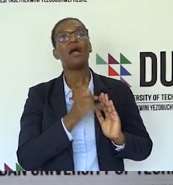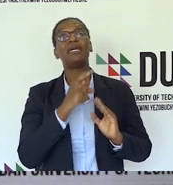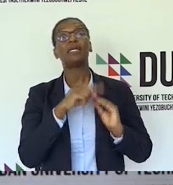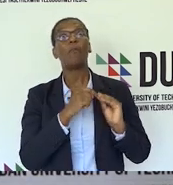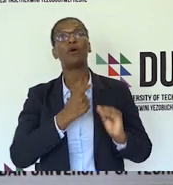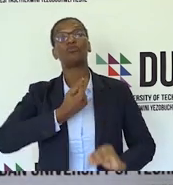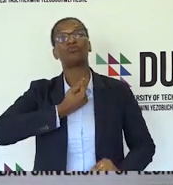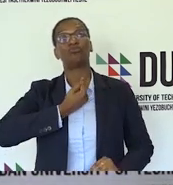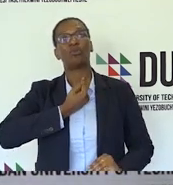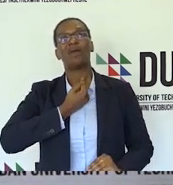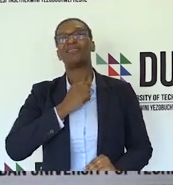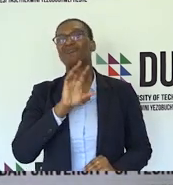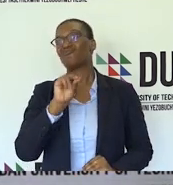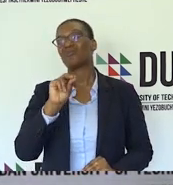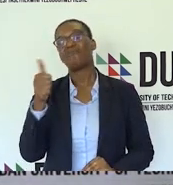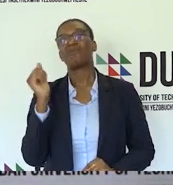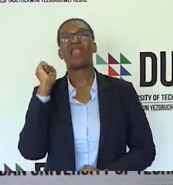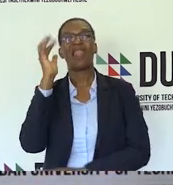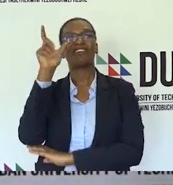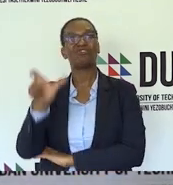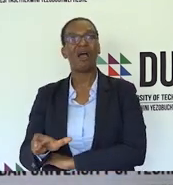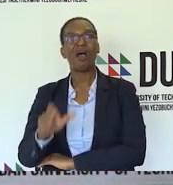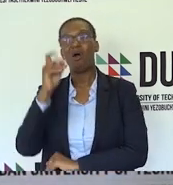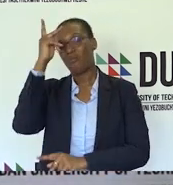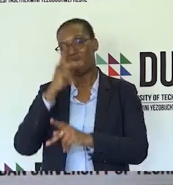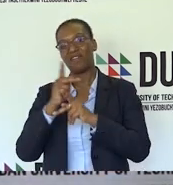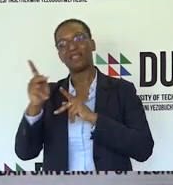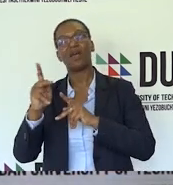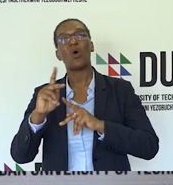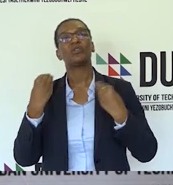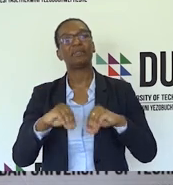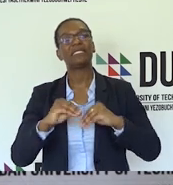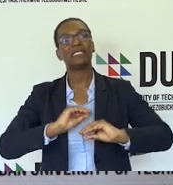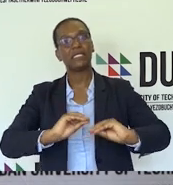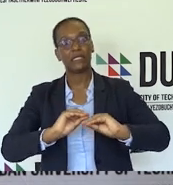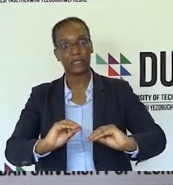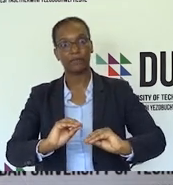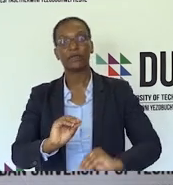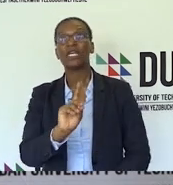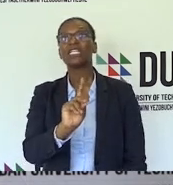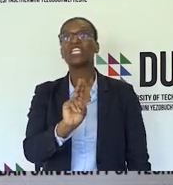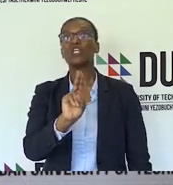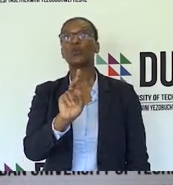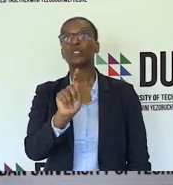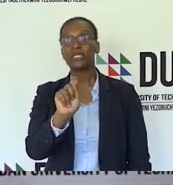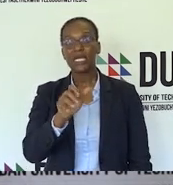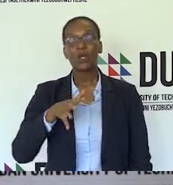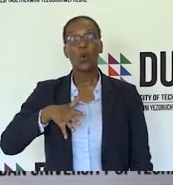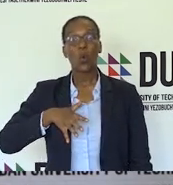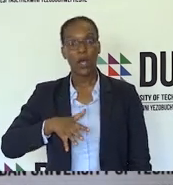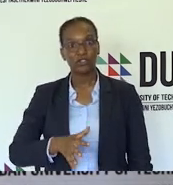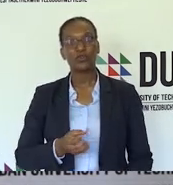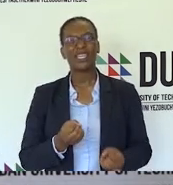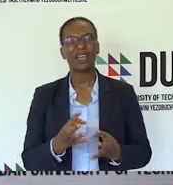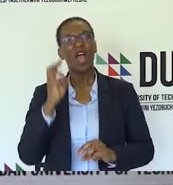you. It's not about your lecturer nor your professor, but you. DUT seeks to produce